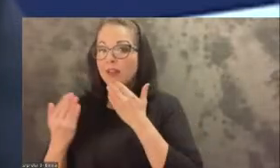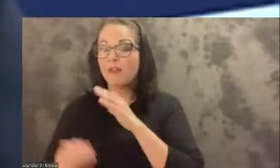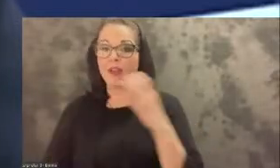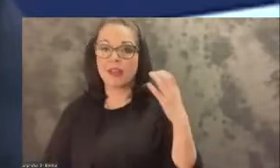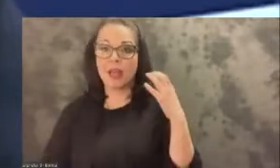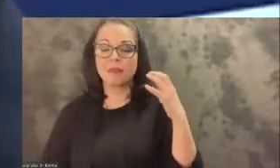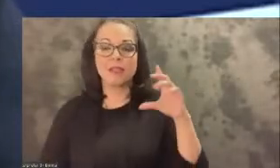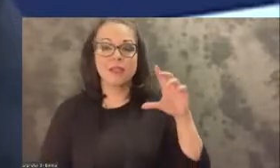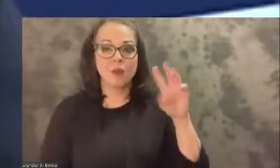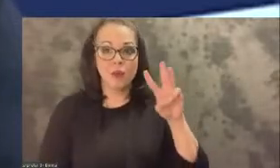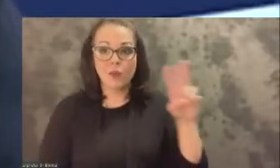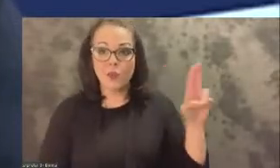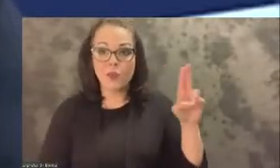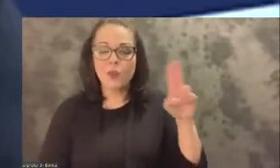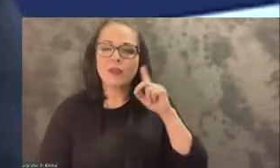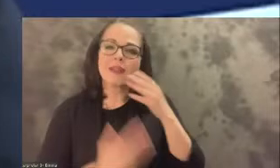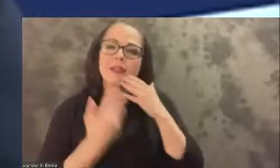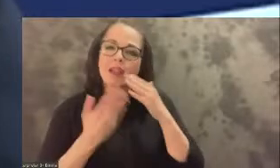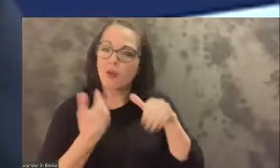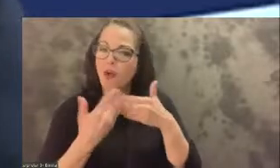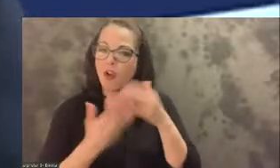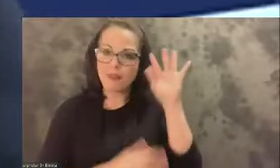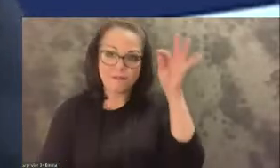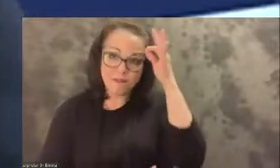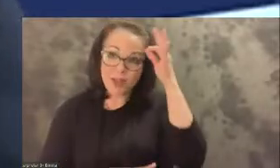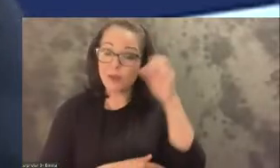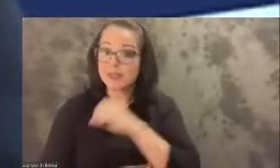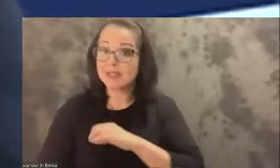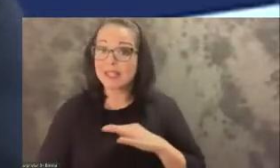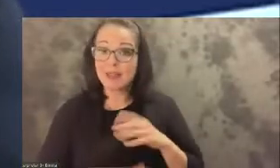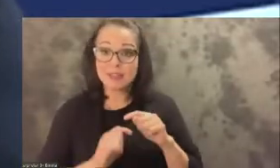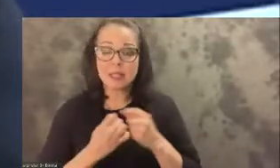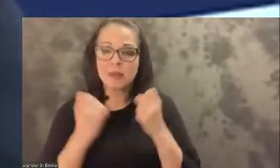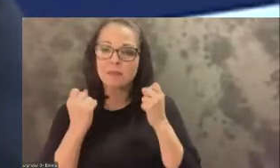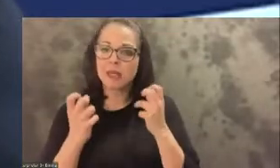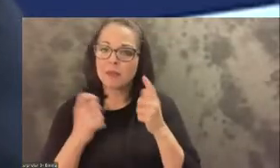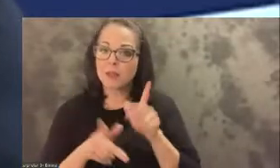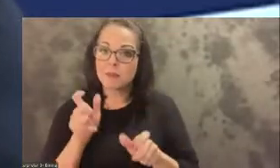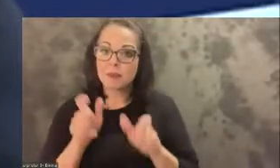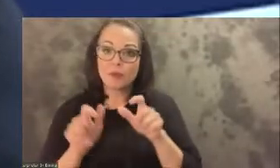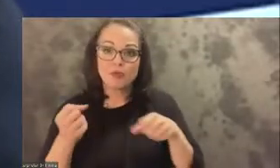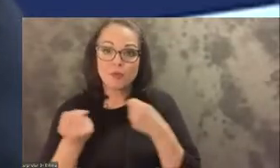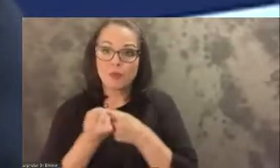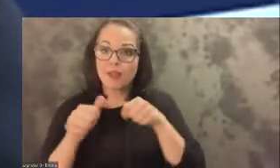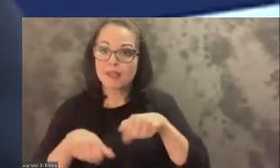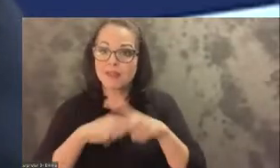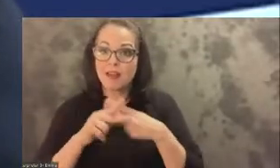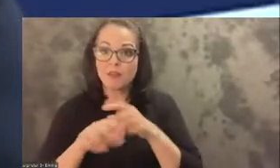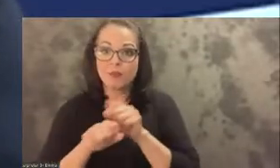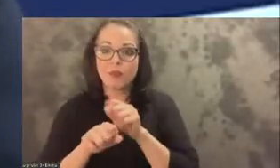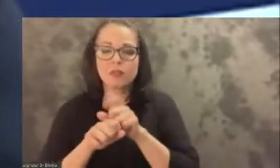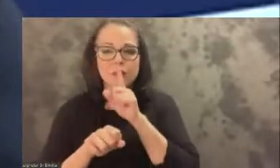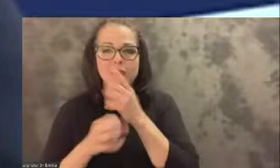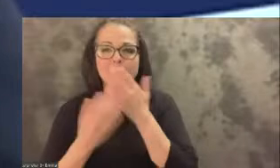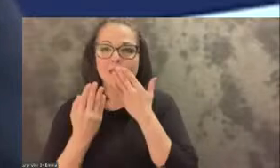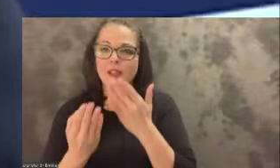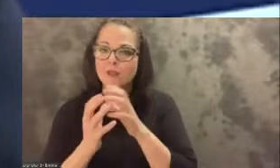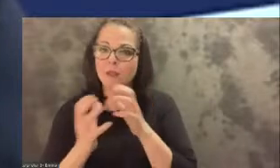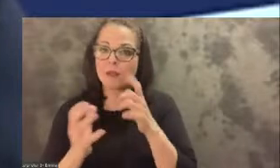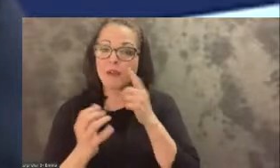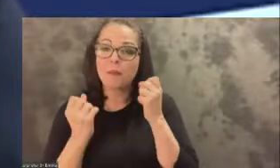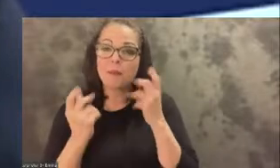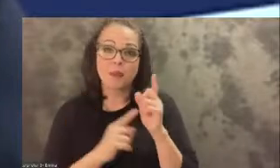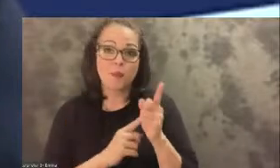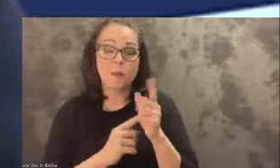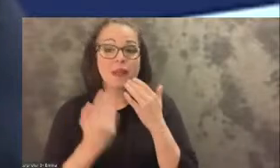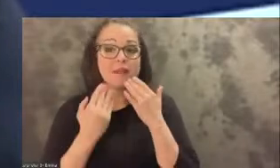the entire federal staff team. It takes many people to support this work, so deep gratitude. Moment of thanks as